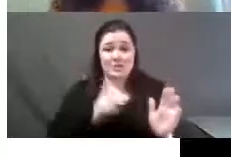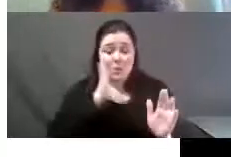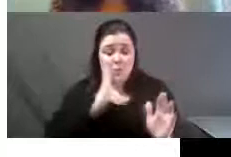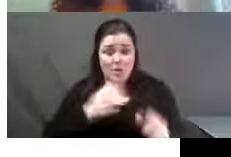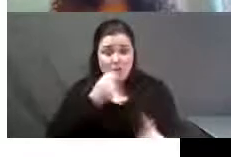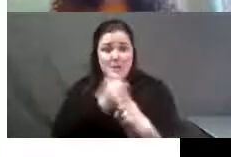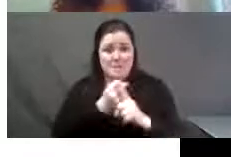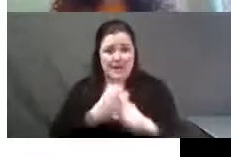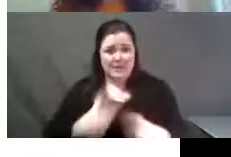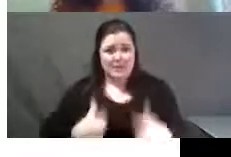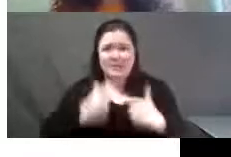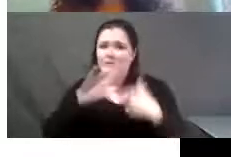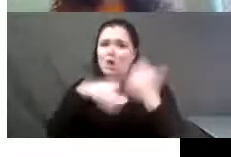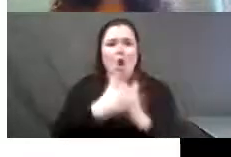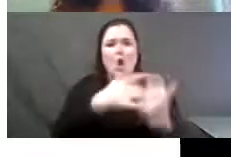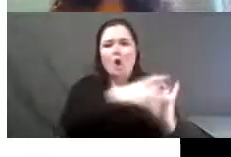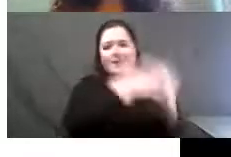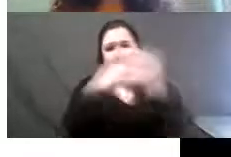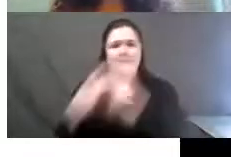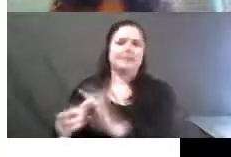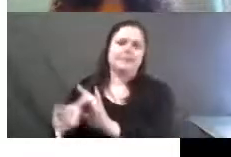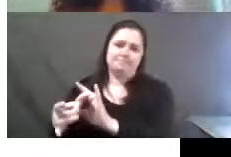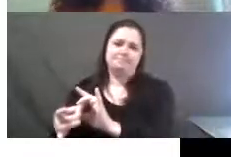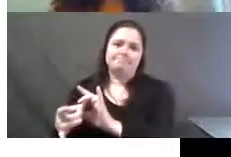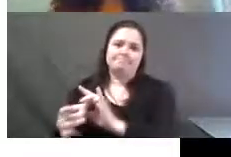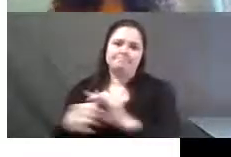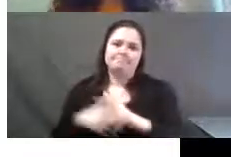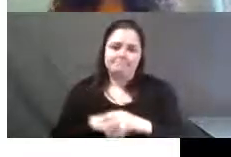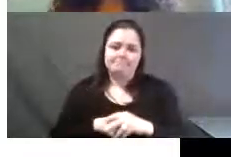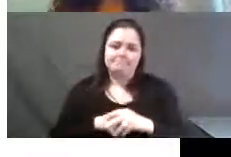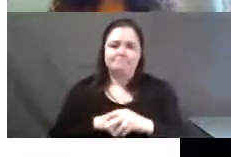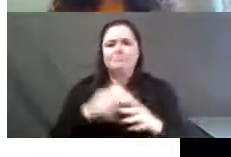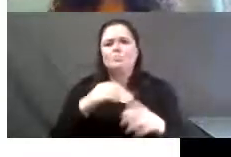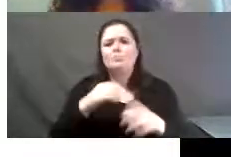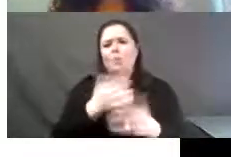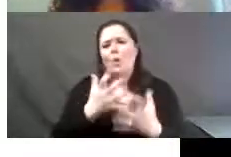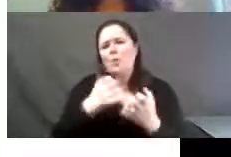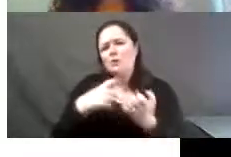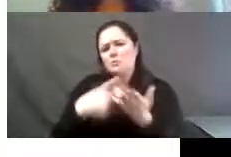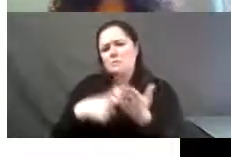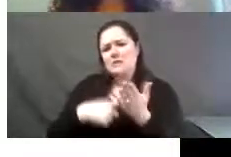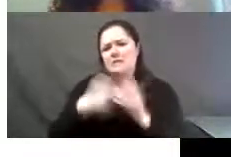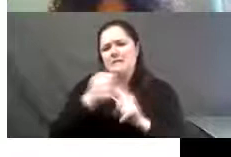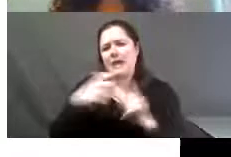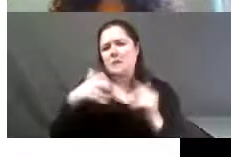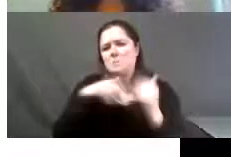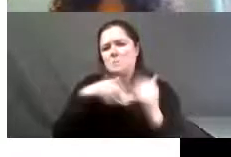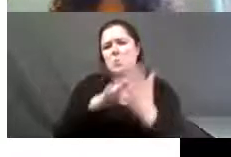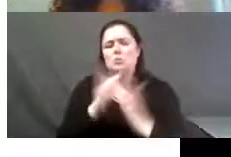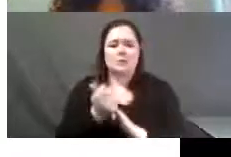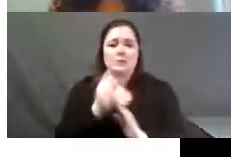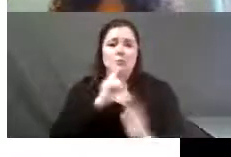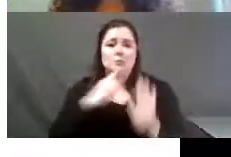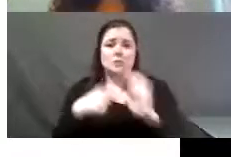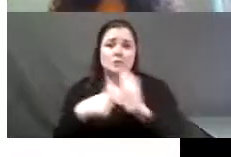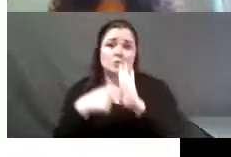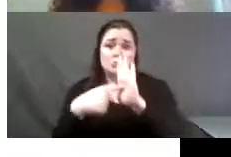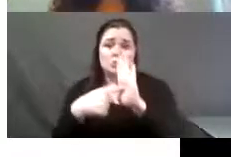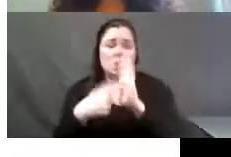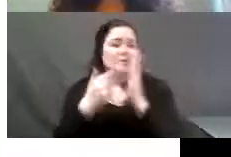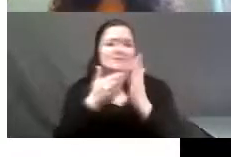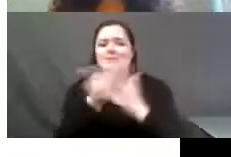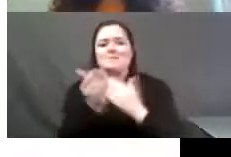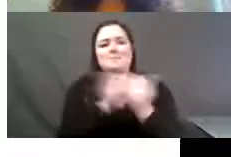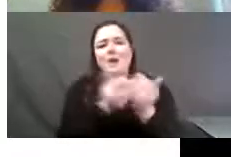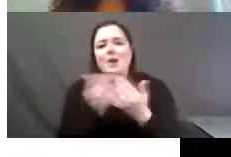all interconnected with each other. So I wanted to kind of talk about that approach to kind of show that no matter